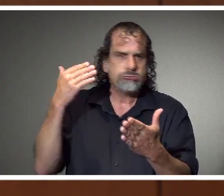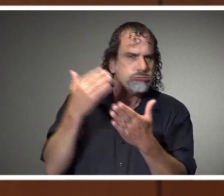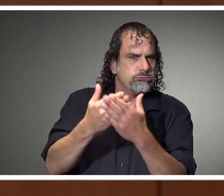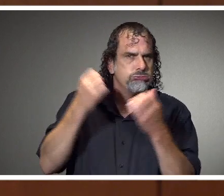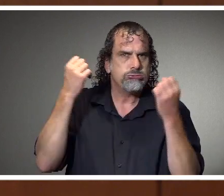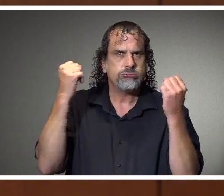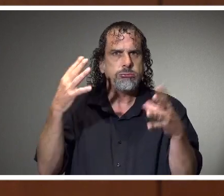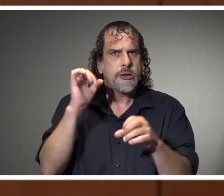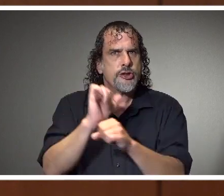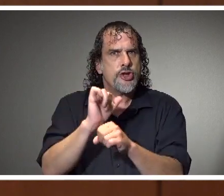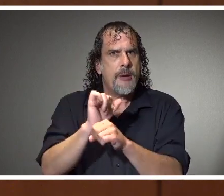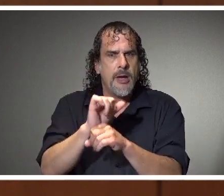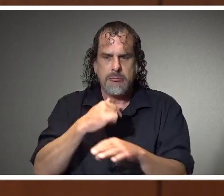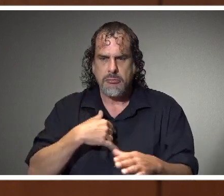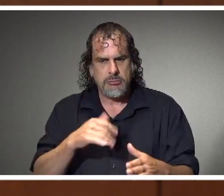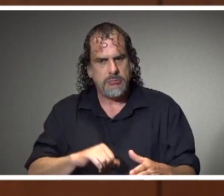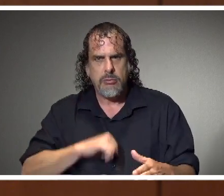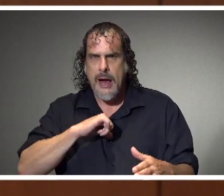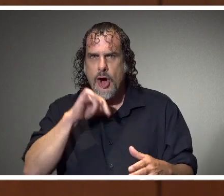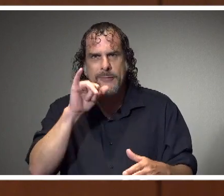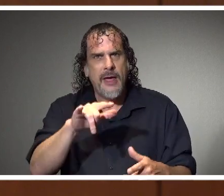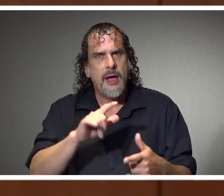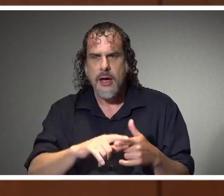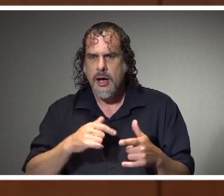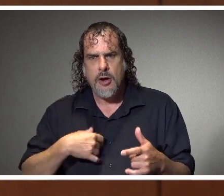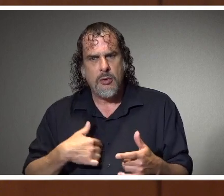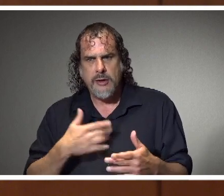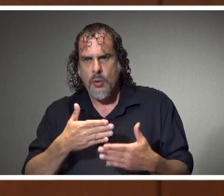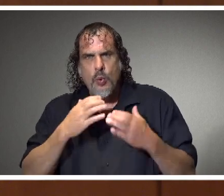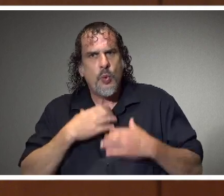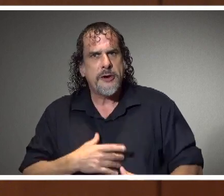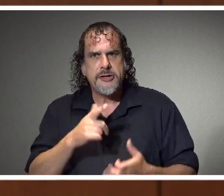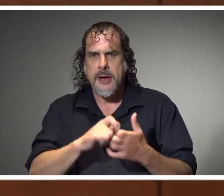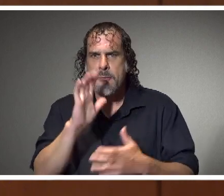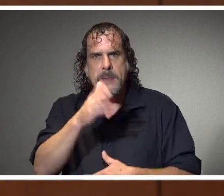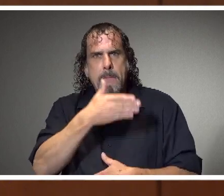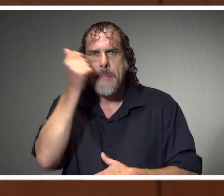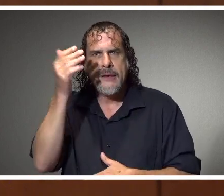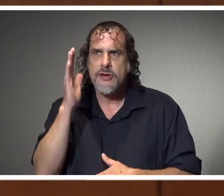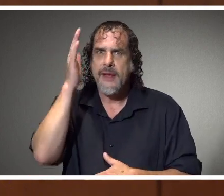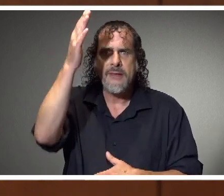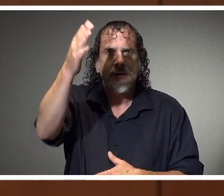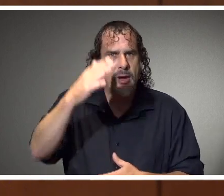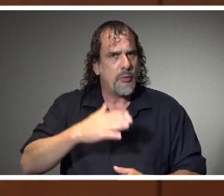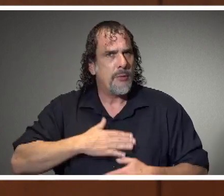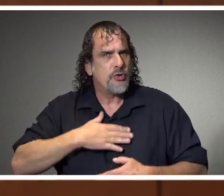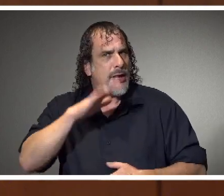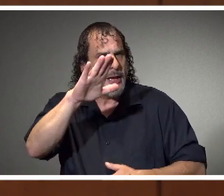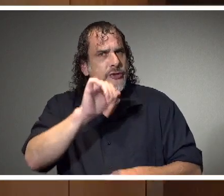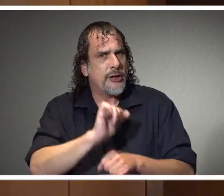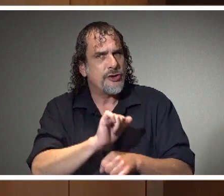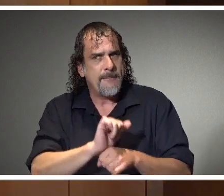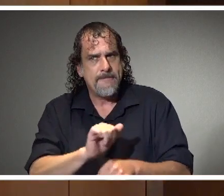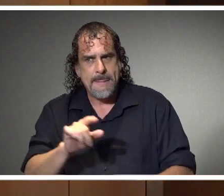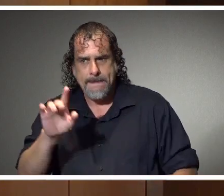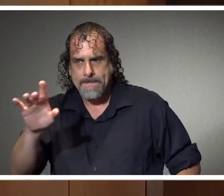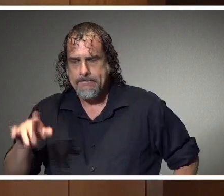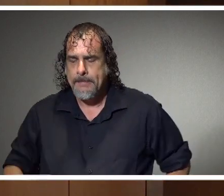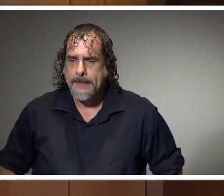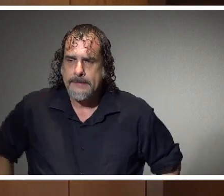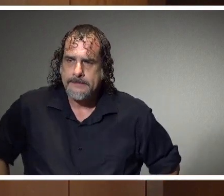nothing but the best in the future, nothing but more success, and we appreciate his efforts. Gerald. You